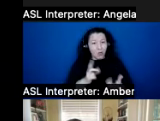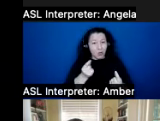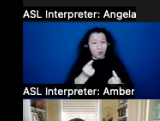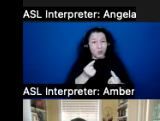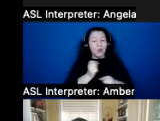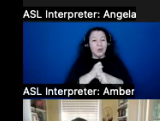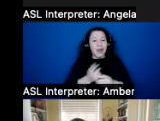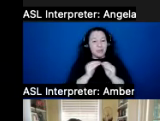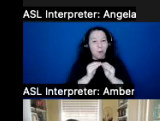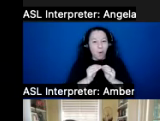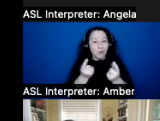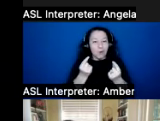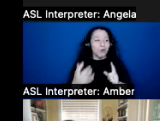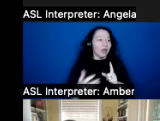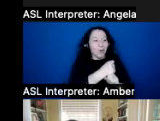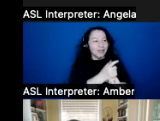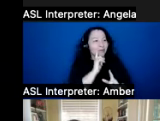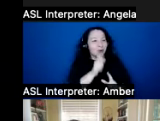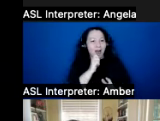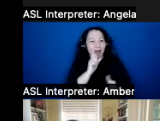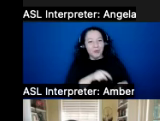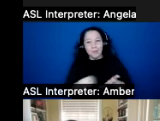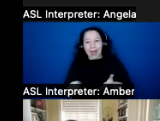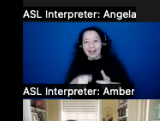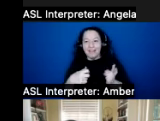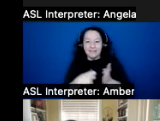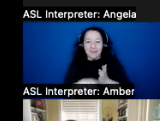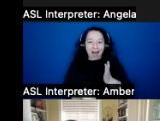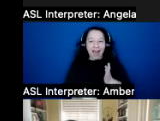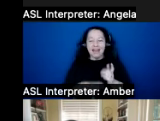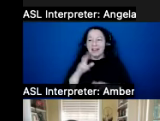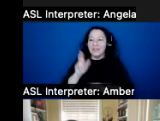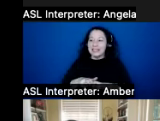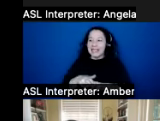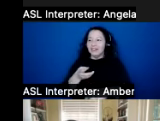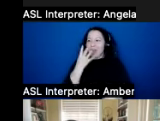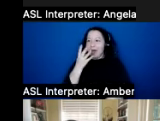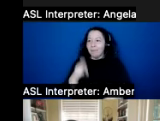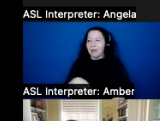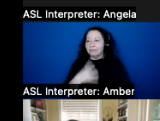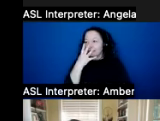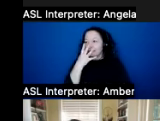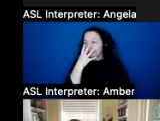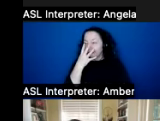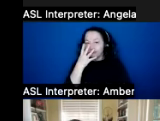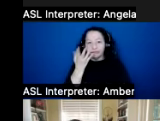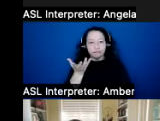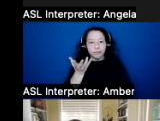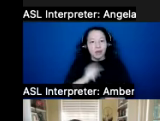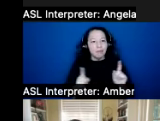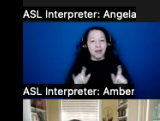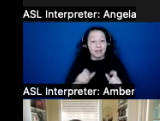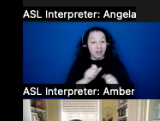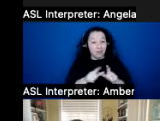in for a warrant for not paying fines, and they'd sit, but like honestly, like when that tribe I was talking about, I don't